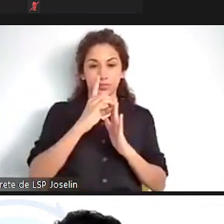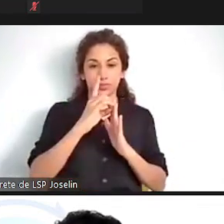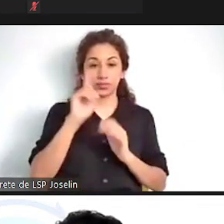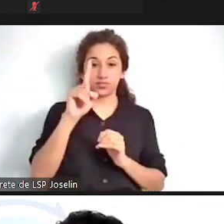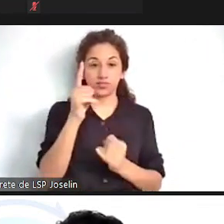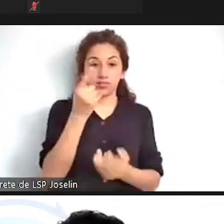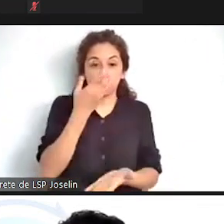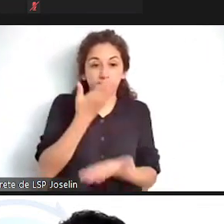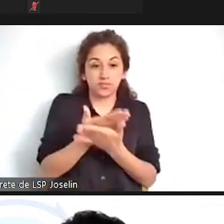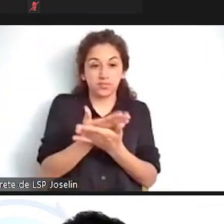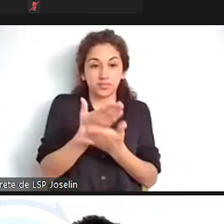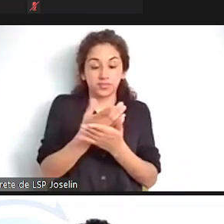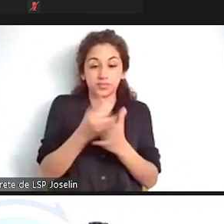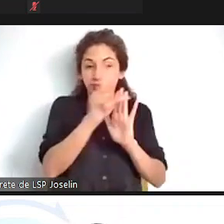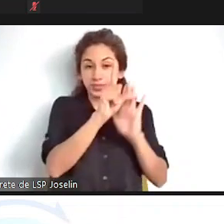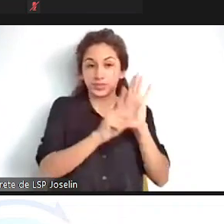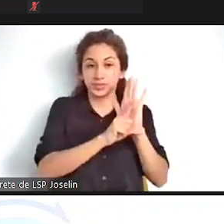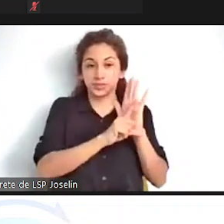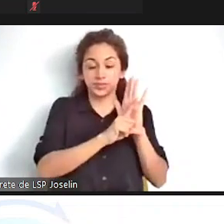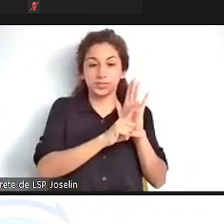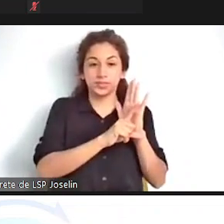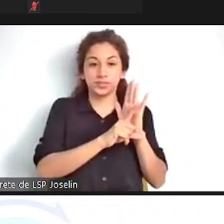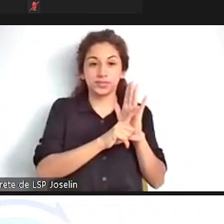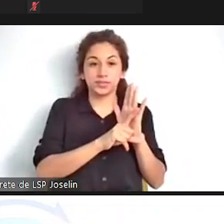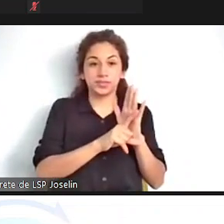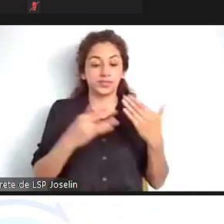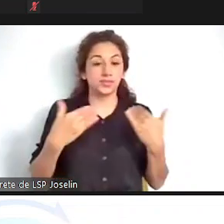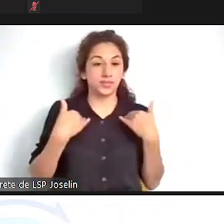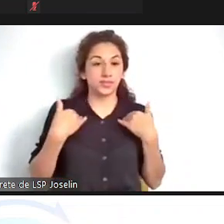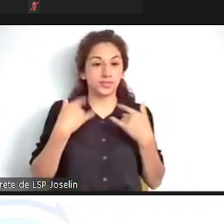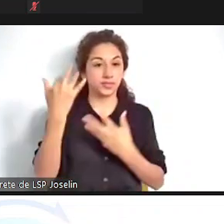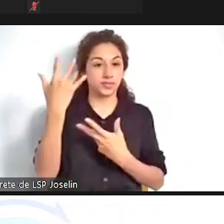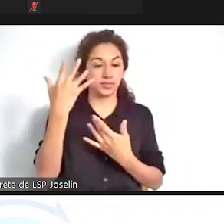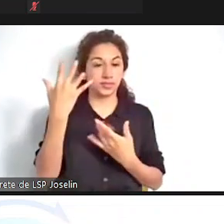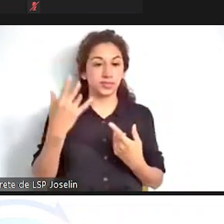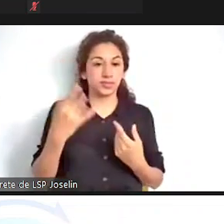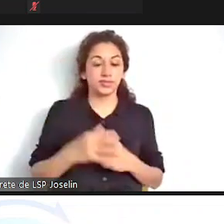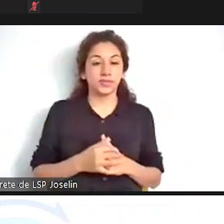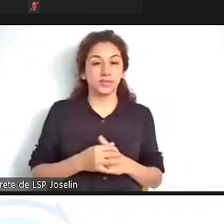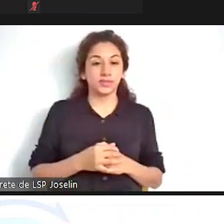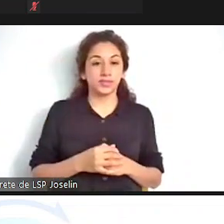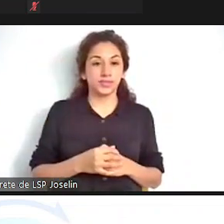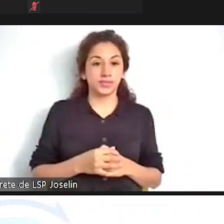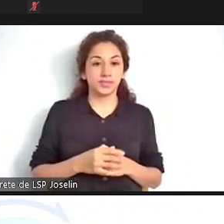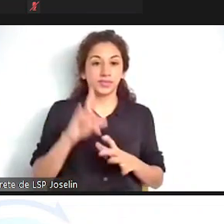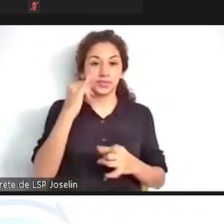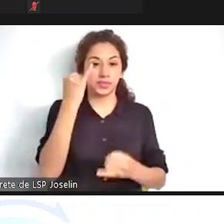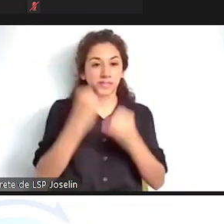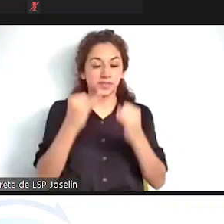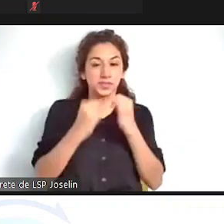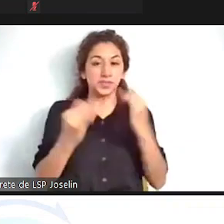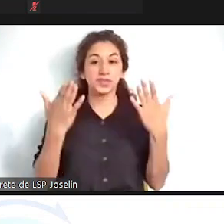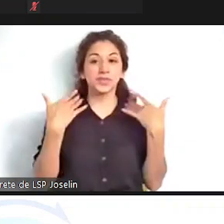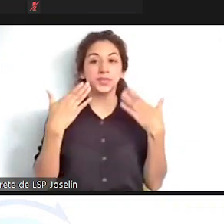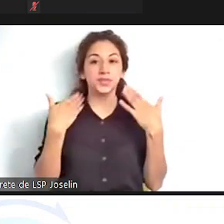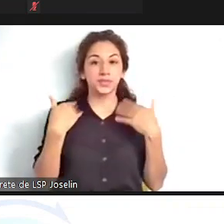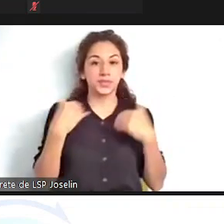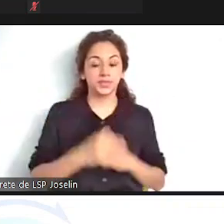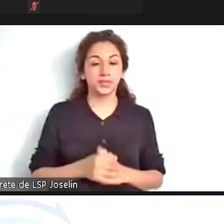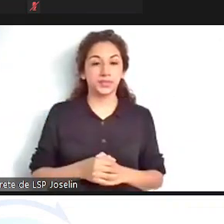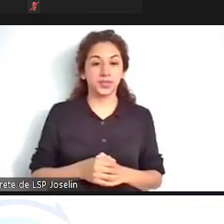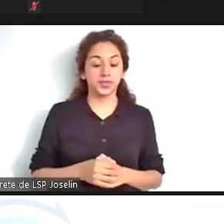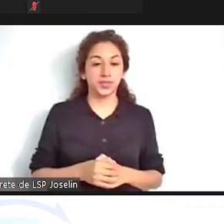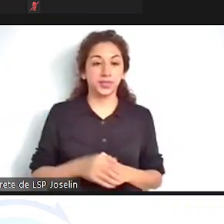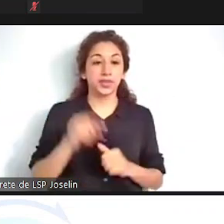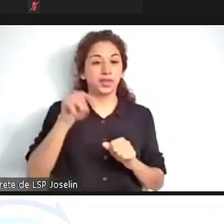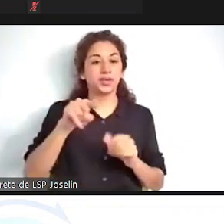is now developing a legislative proposal that we hope that will be ready for